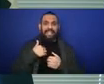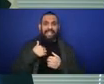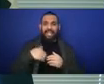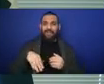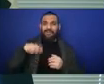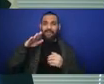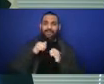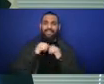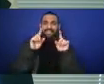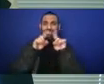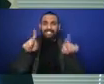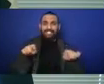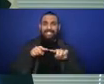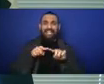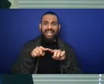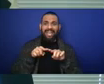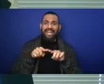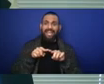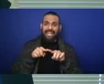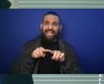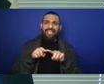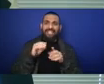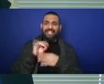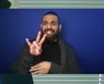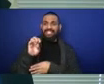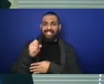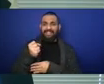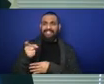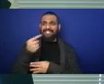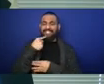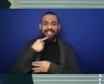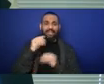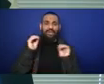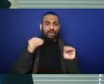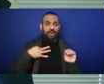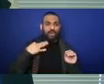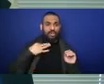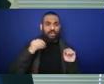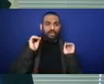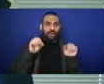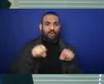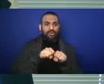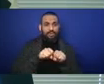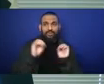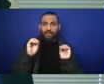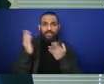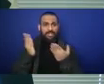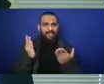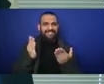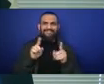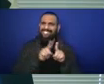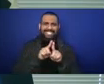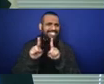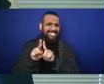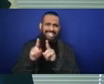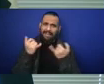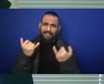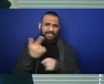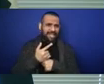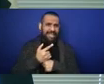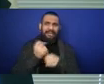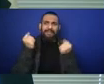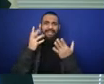immunity. Private businesses, they have every right to require people to wear masks. I grew up